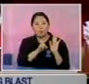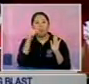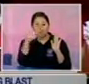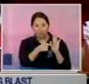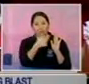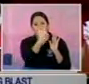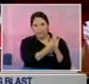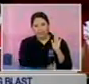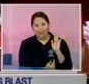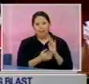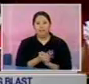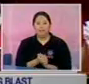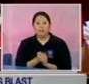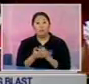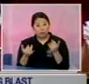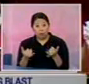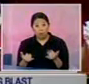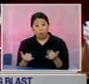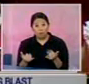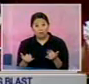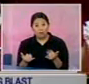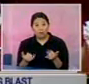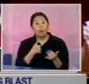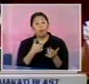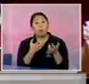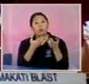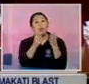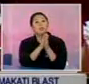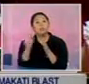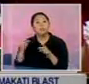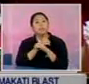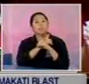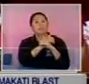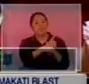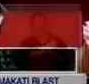that, now I would like to hear the pleasure of the defense counsel. Thank you, Your Honor.